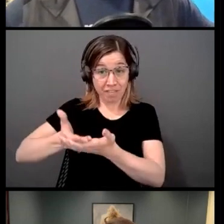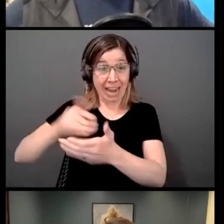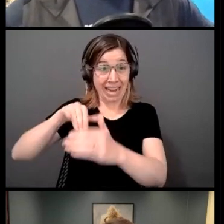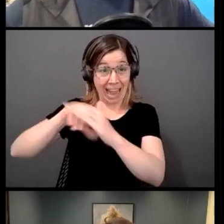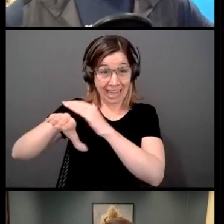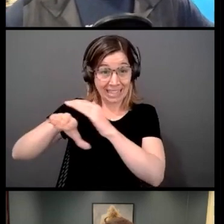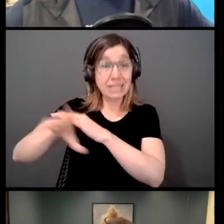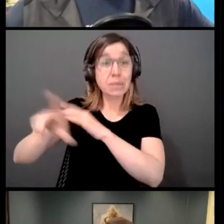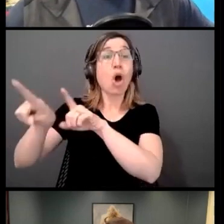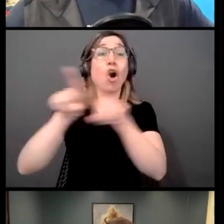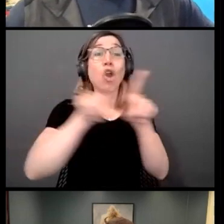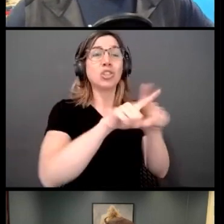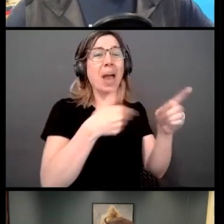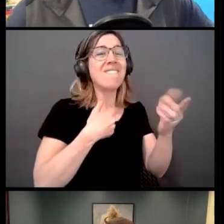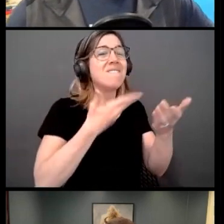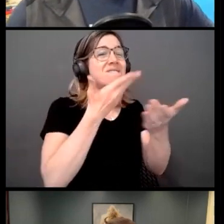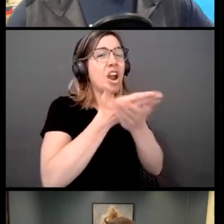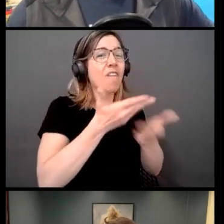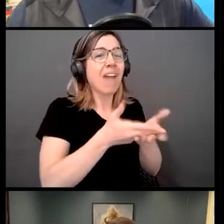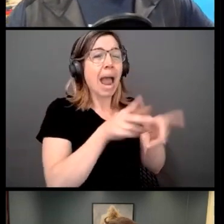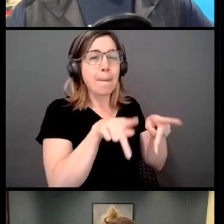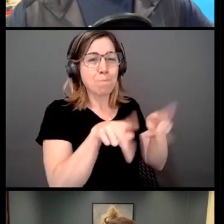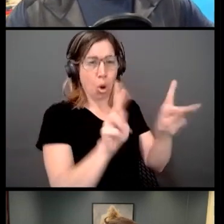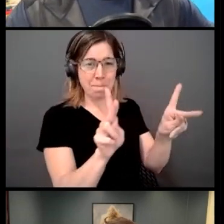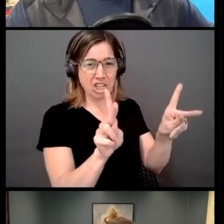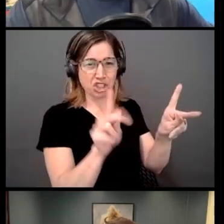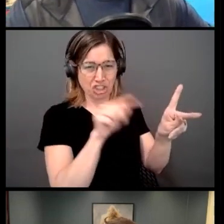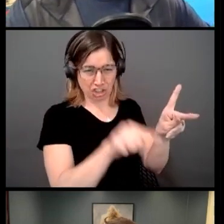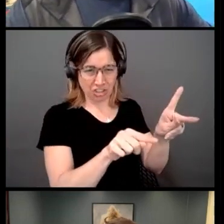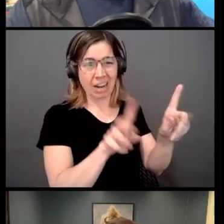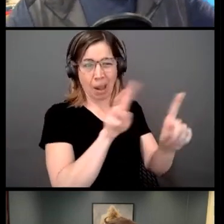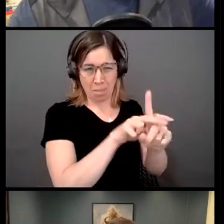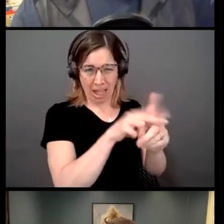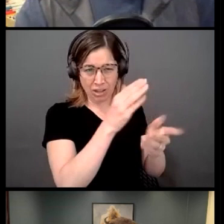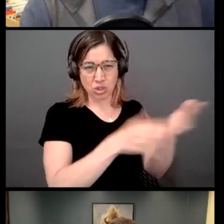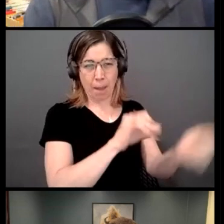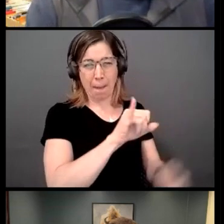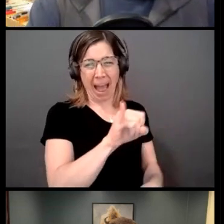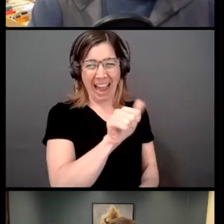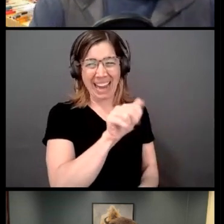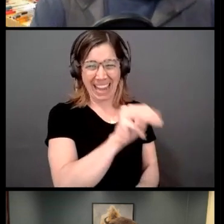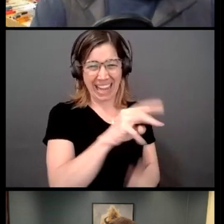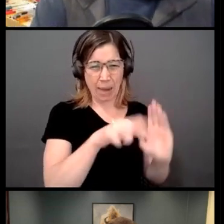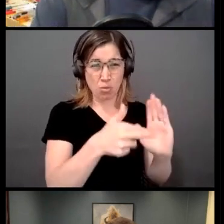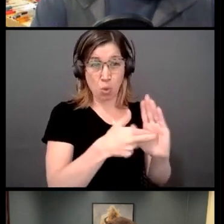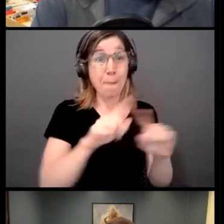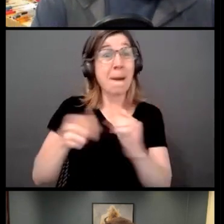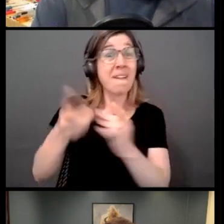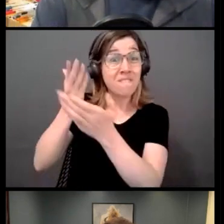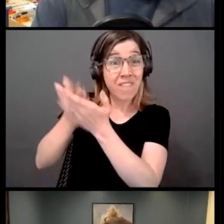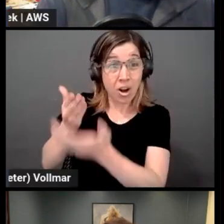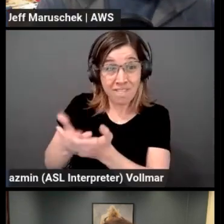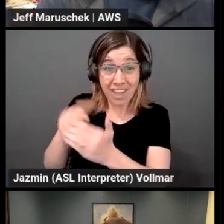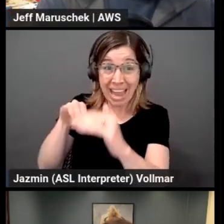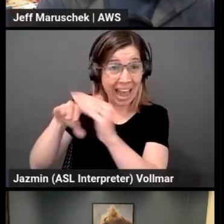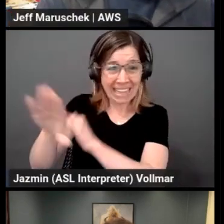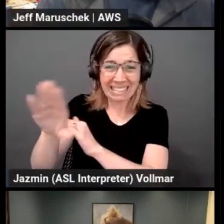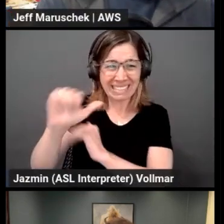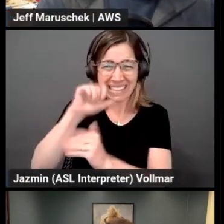permissions that does use some with IAM roles. But verified access is not doing anything with IAM roles. It's more